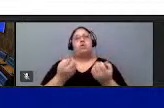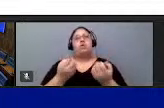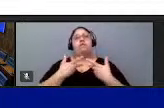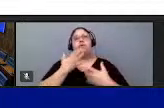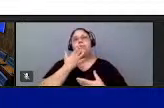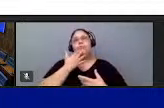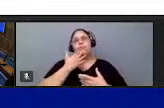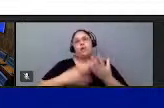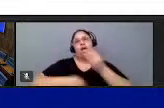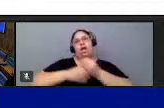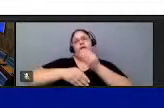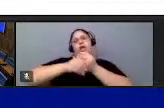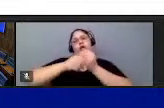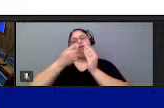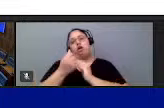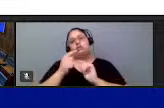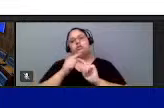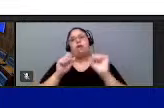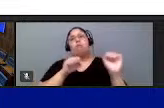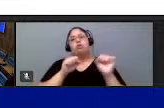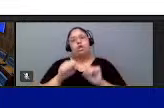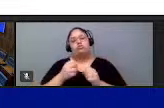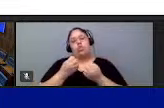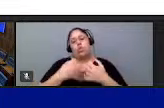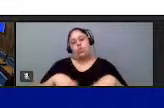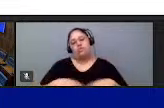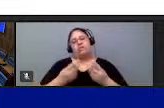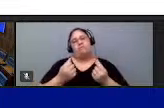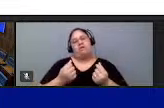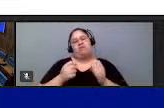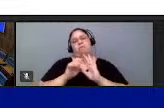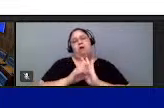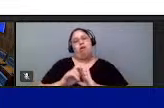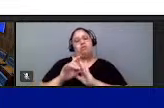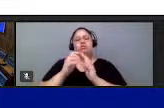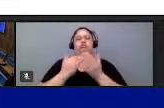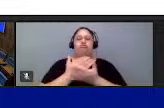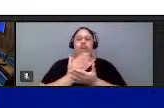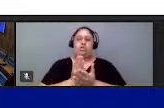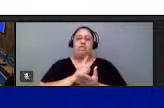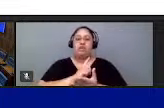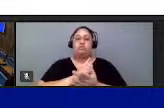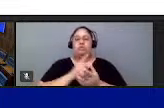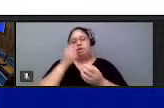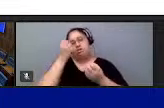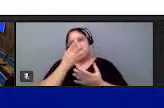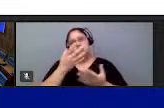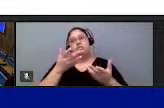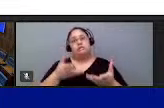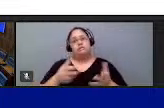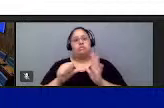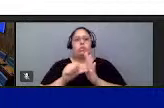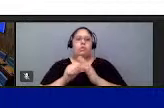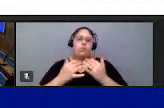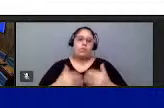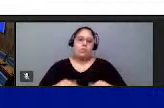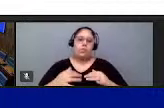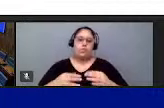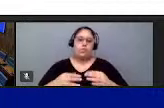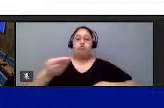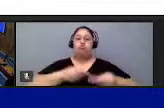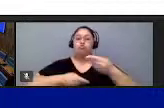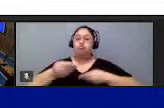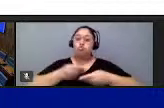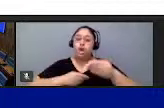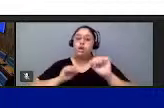adding costs and potentially losing market share and reason why this matter is so important um trade is of course a